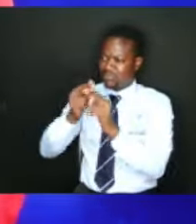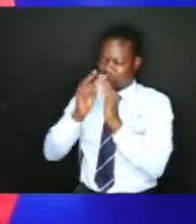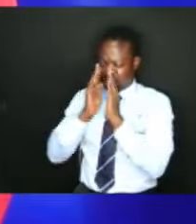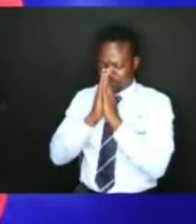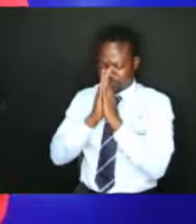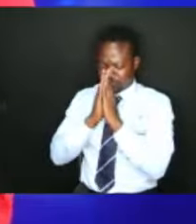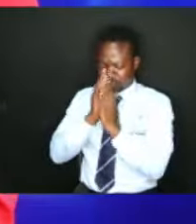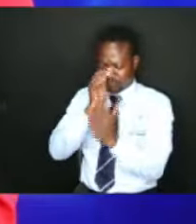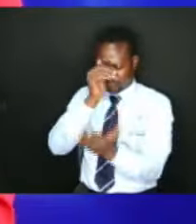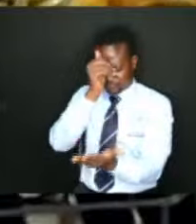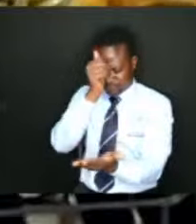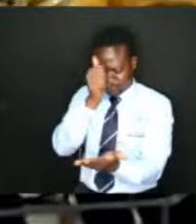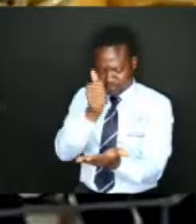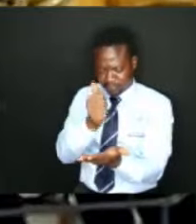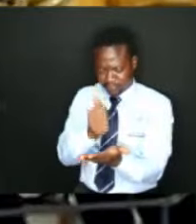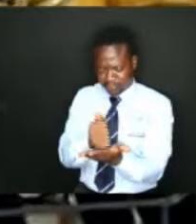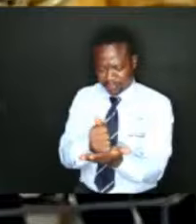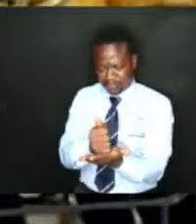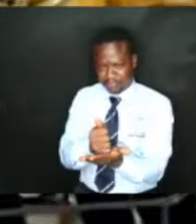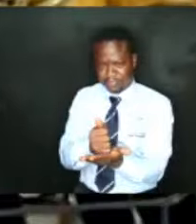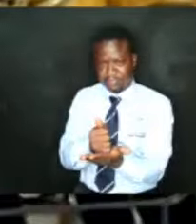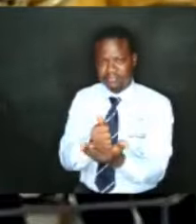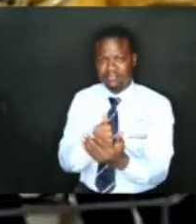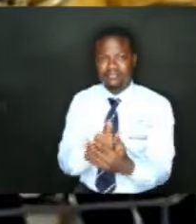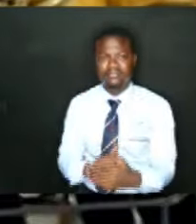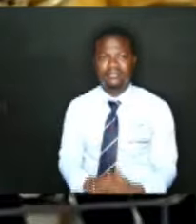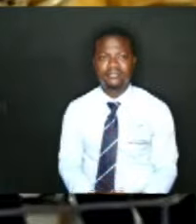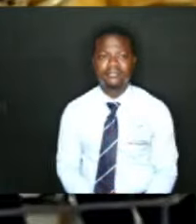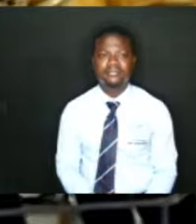prayed. Amen.